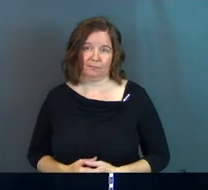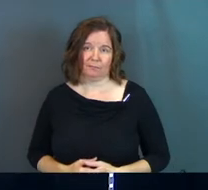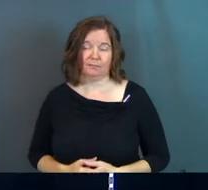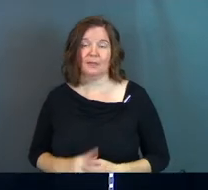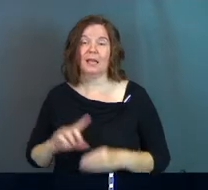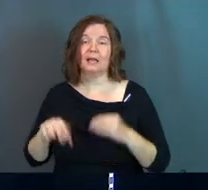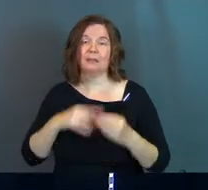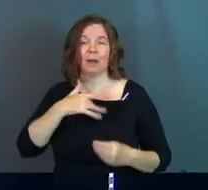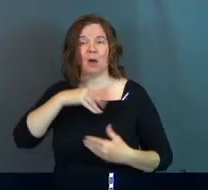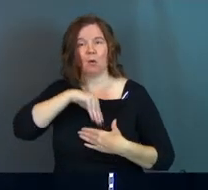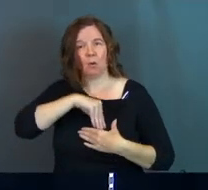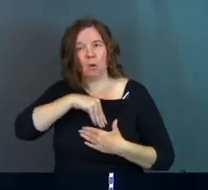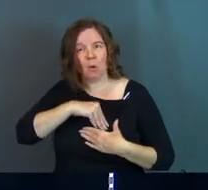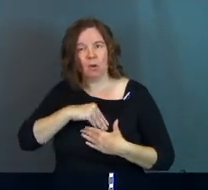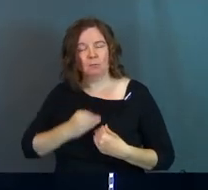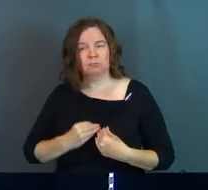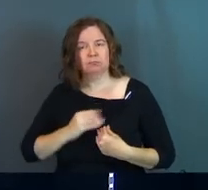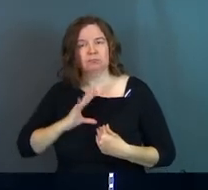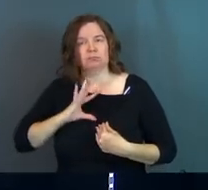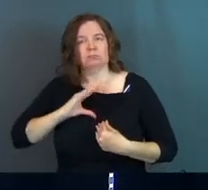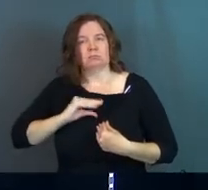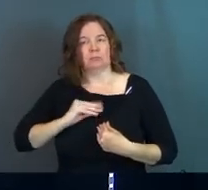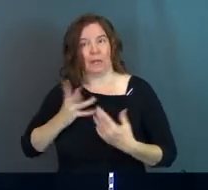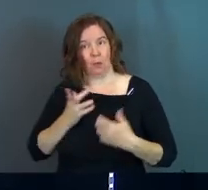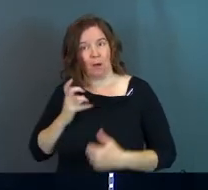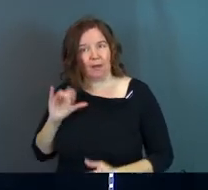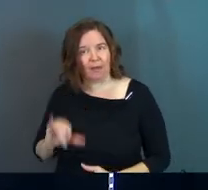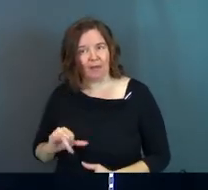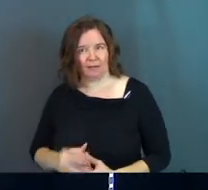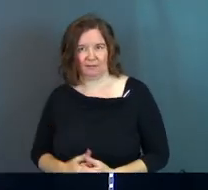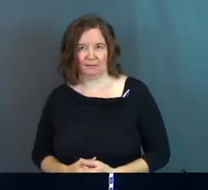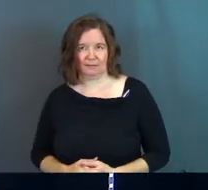It's all about heart. Amen. That's what he wants.